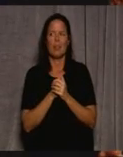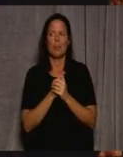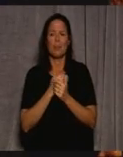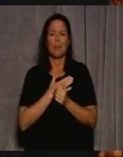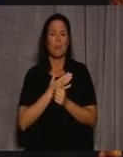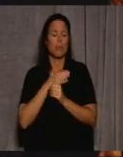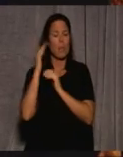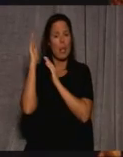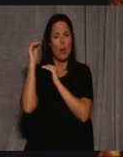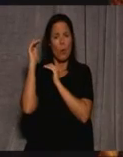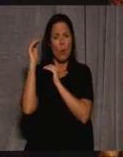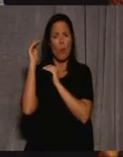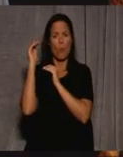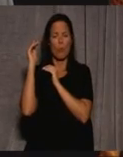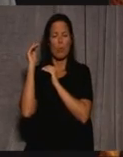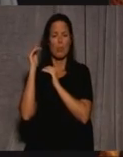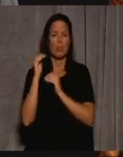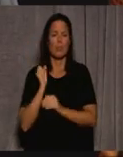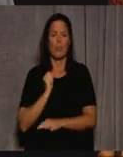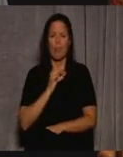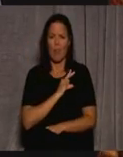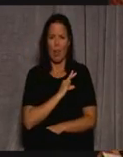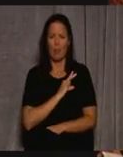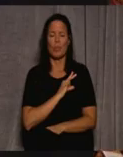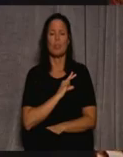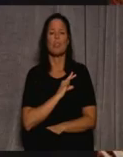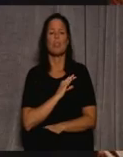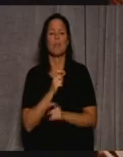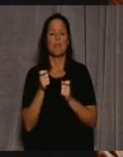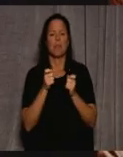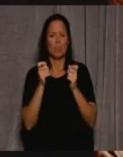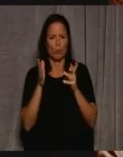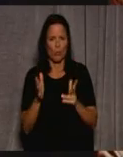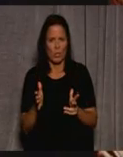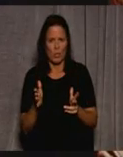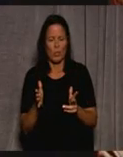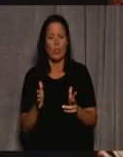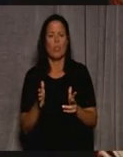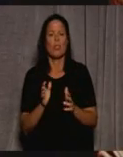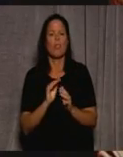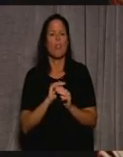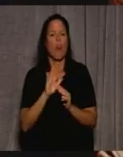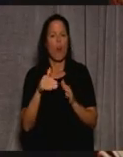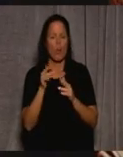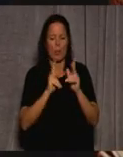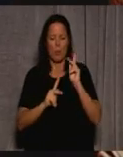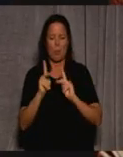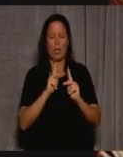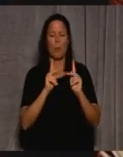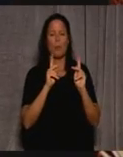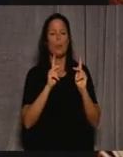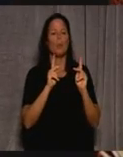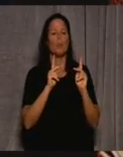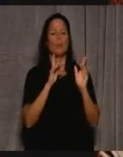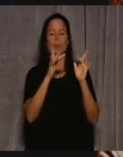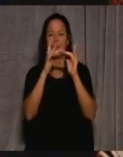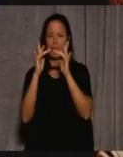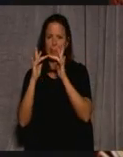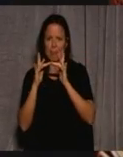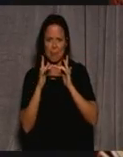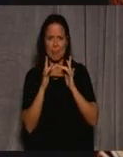My hope is that the faculty, administration, and all the people you have come in contact